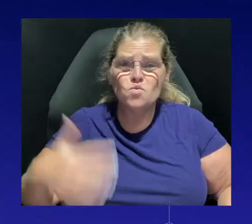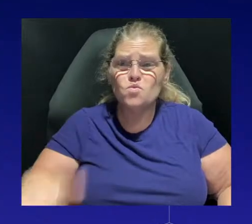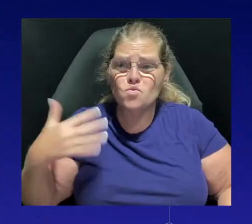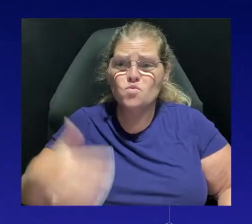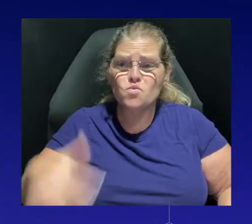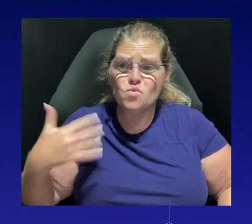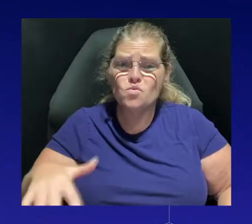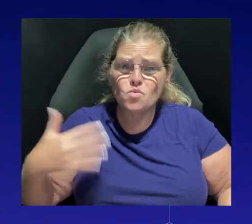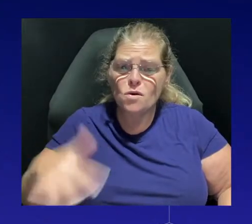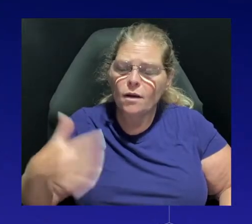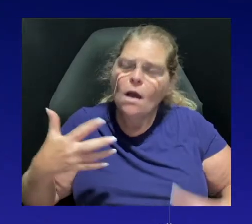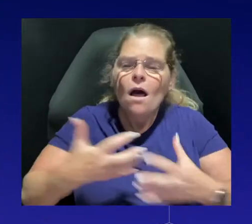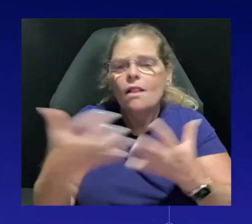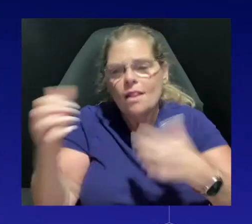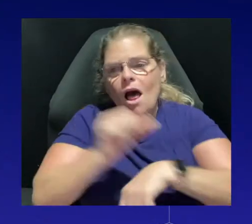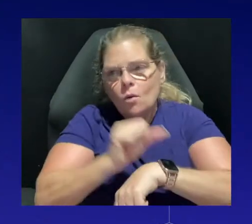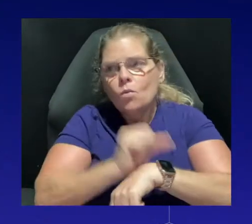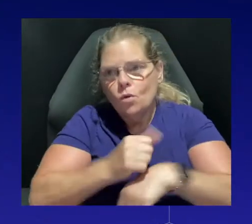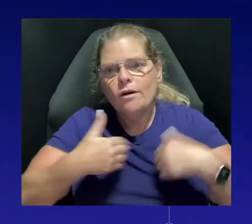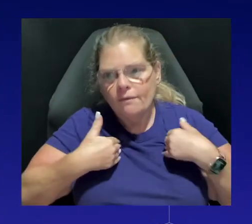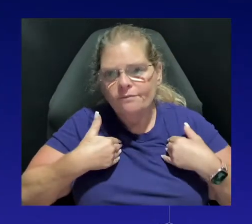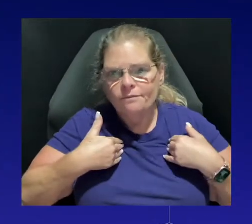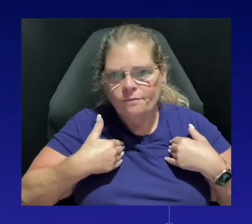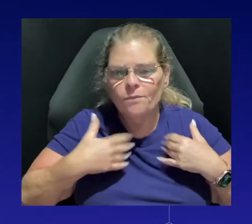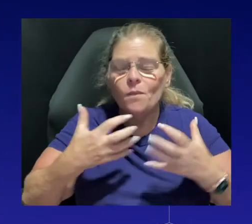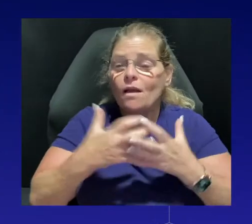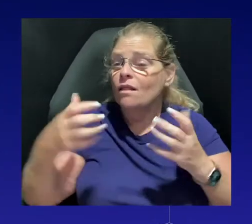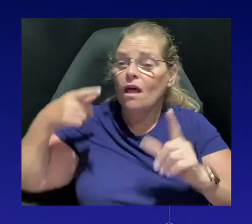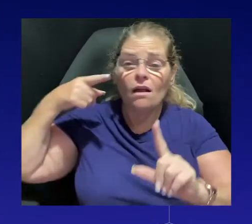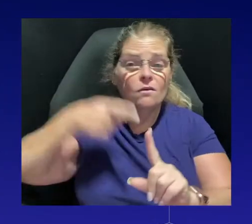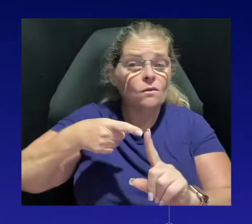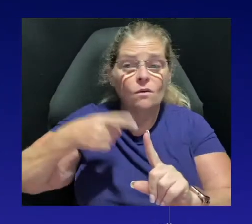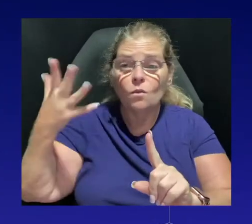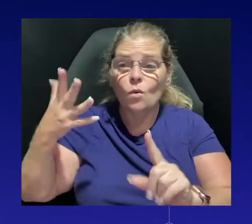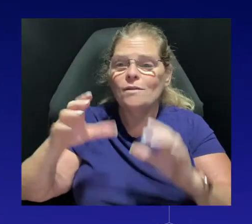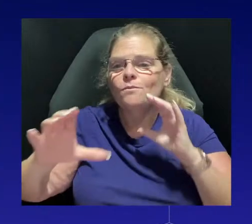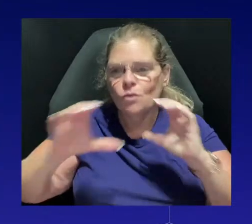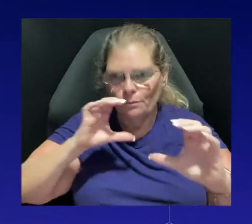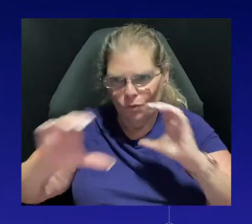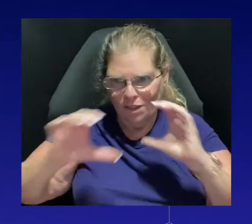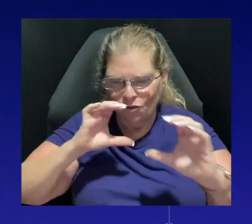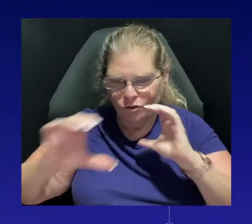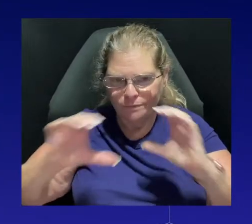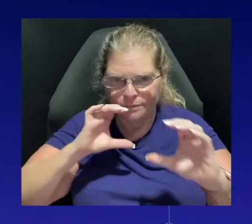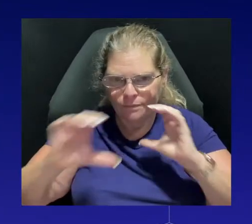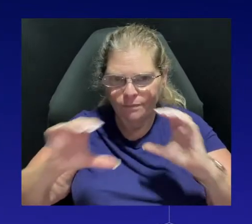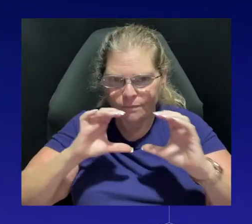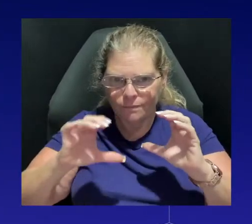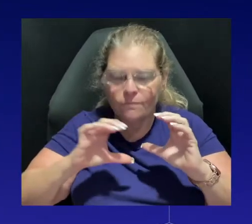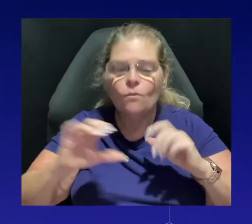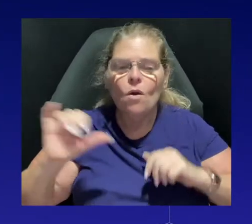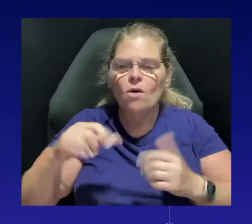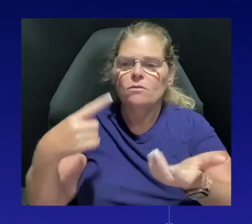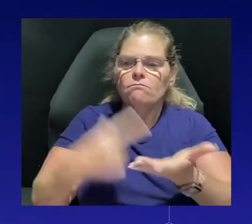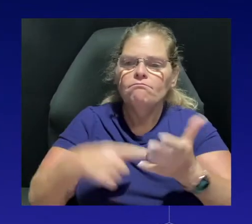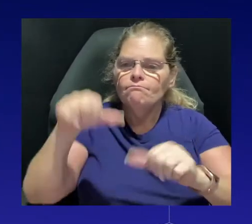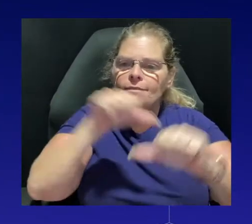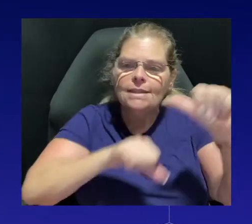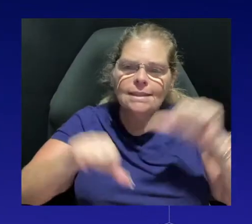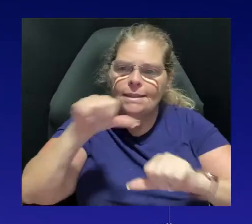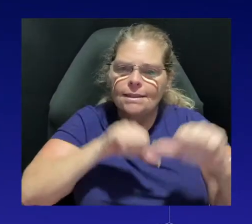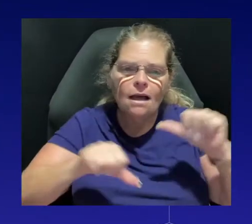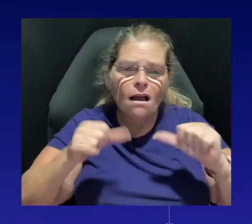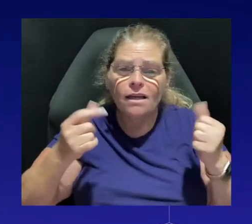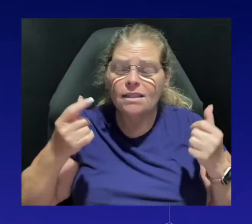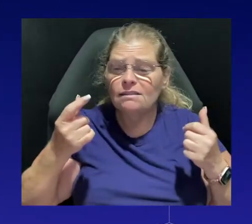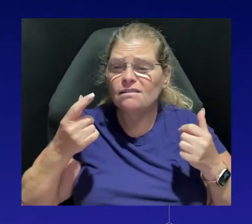this. But part of it is around communication as well. And we need to also do science on innovation in basic